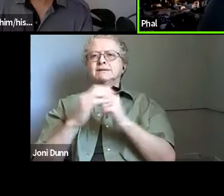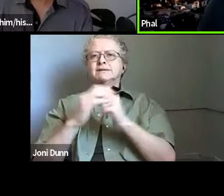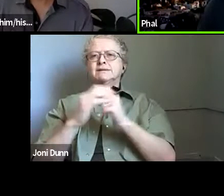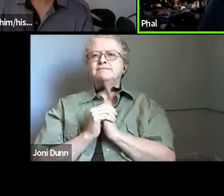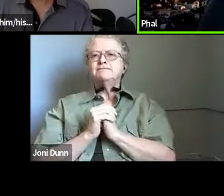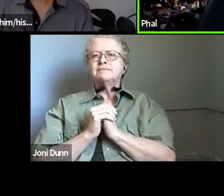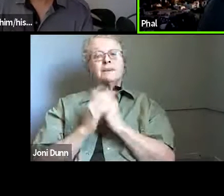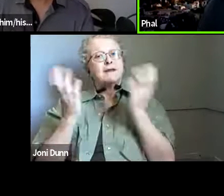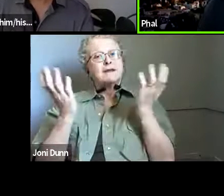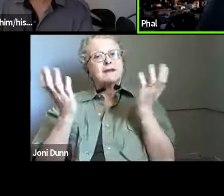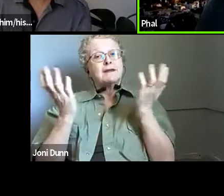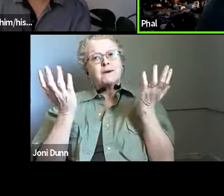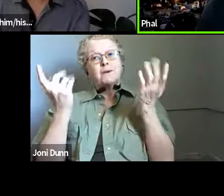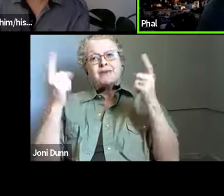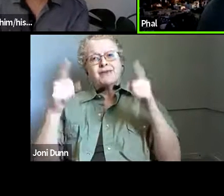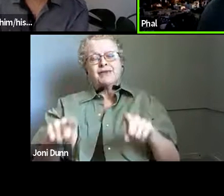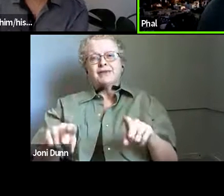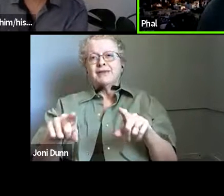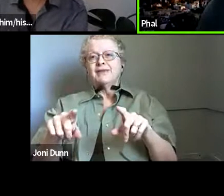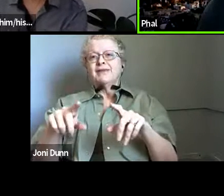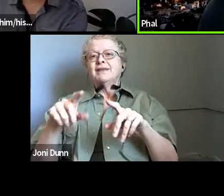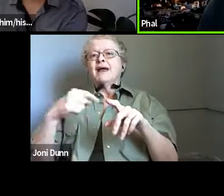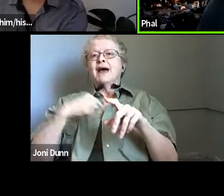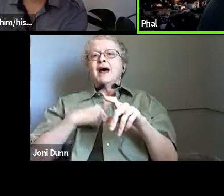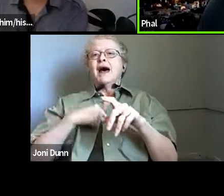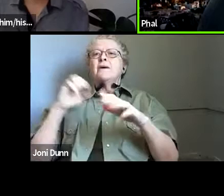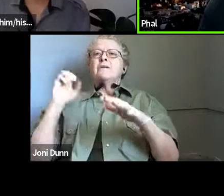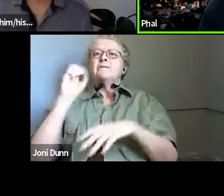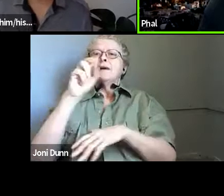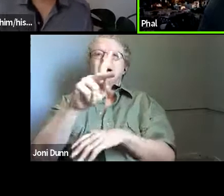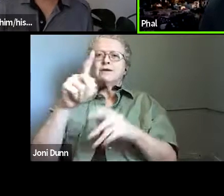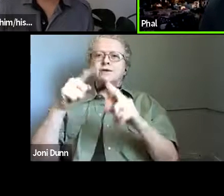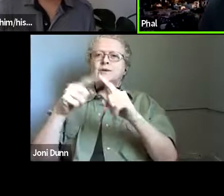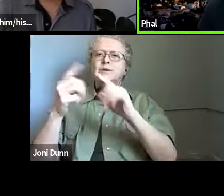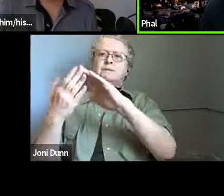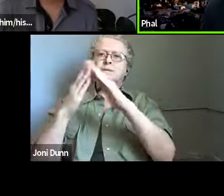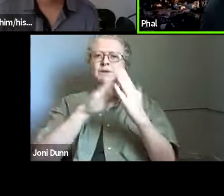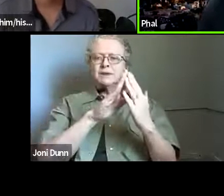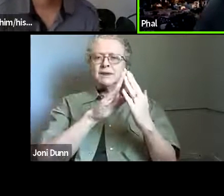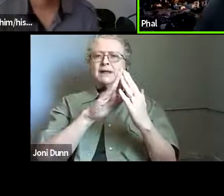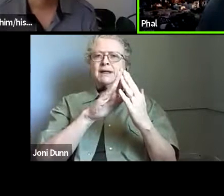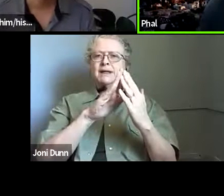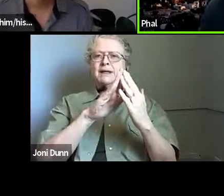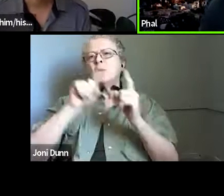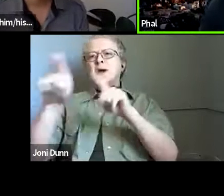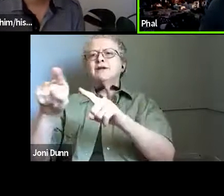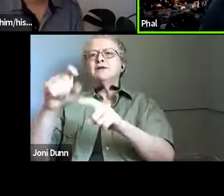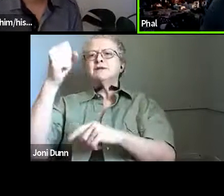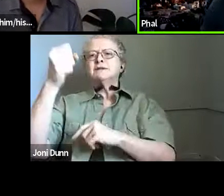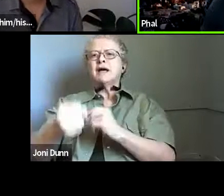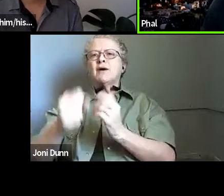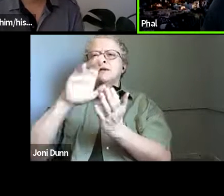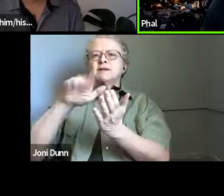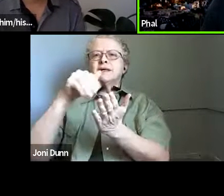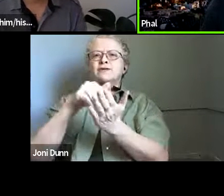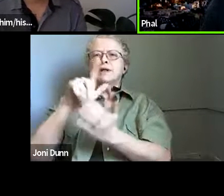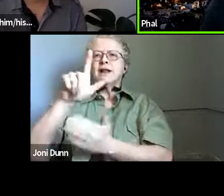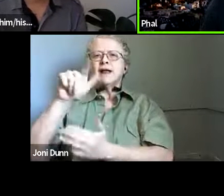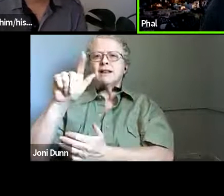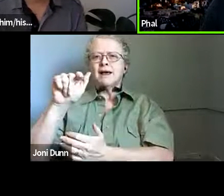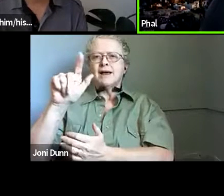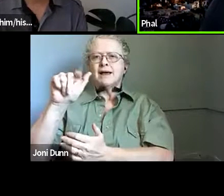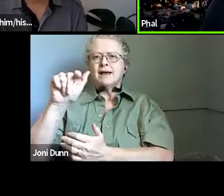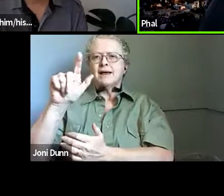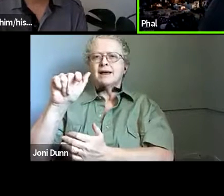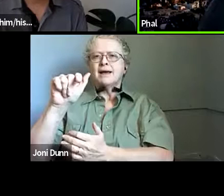with that, I ended up back in the community, went to South Central LA. Folks know me more as South LA nowadays. But I